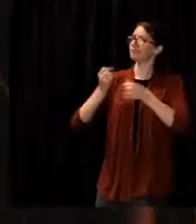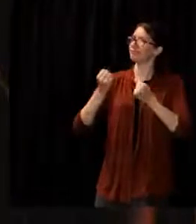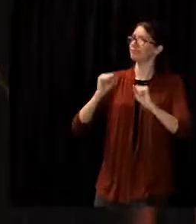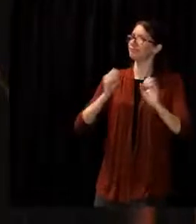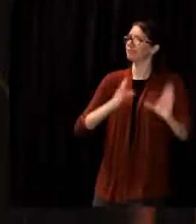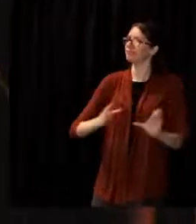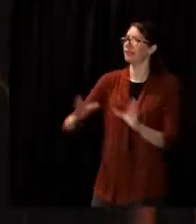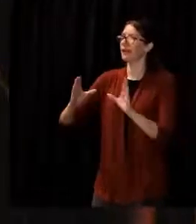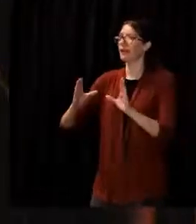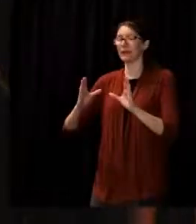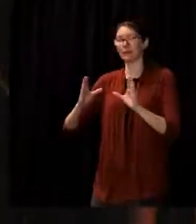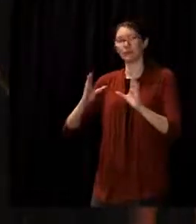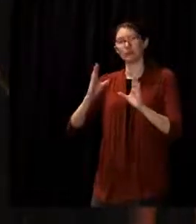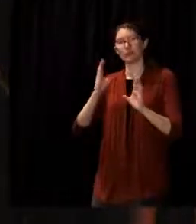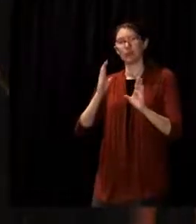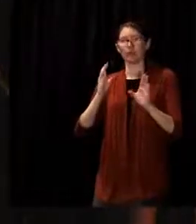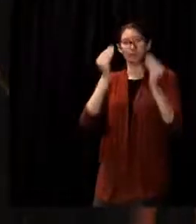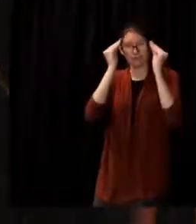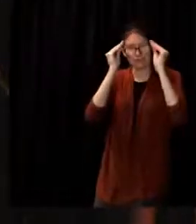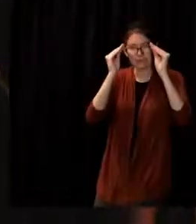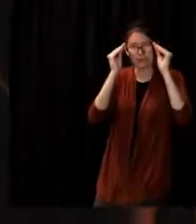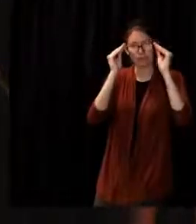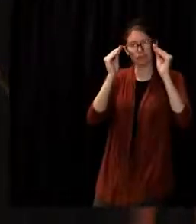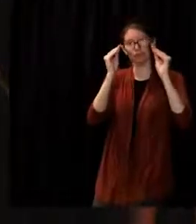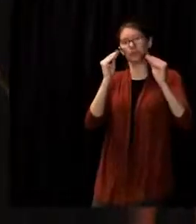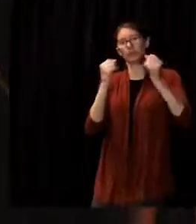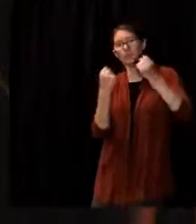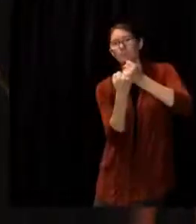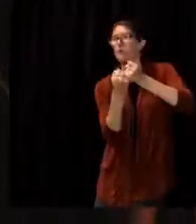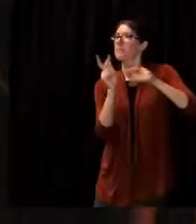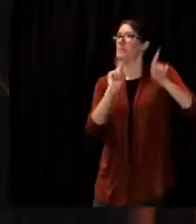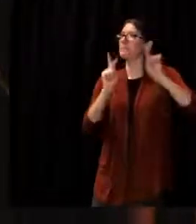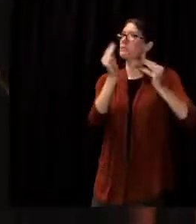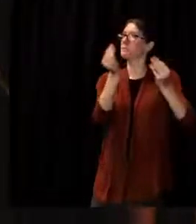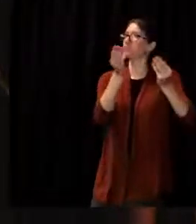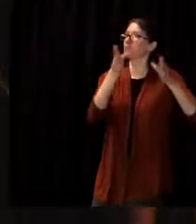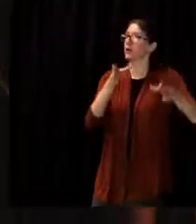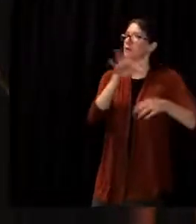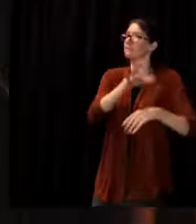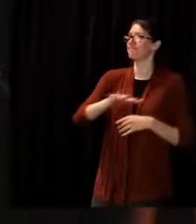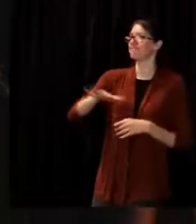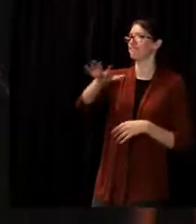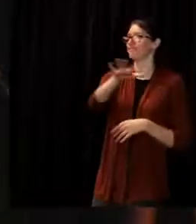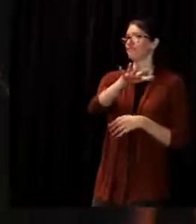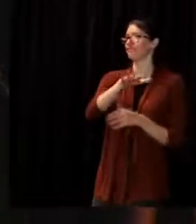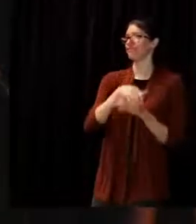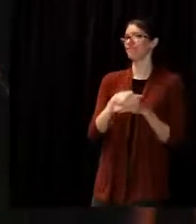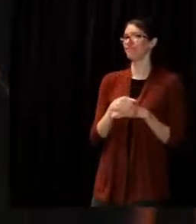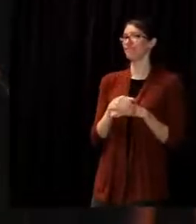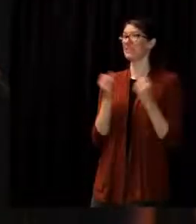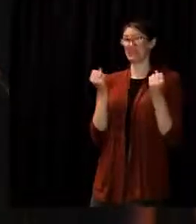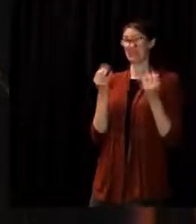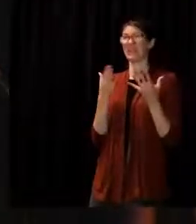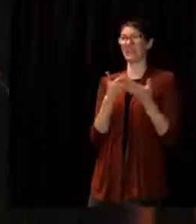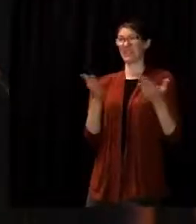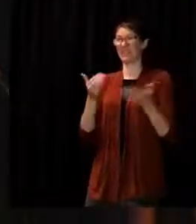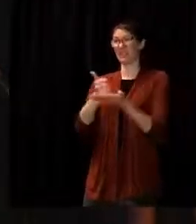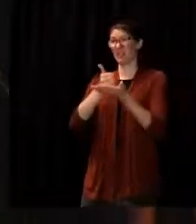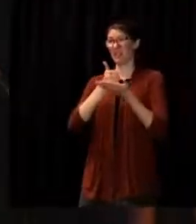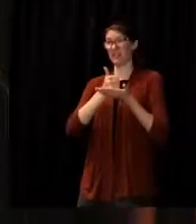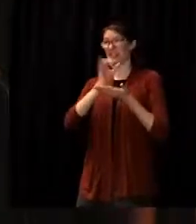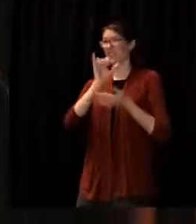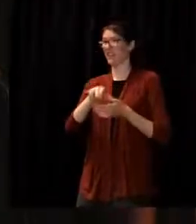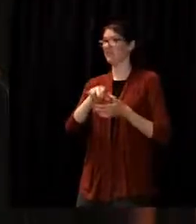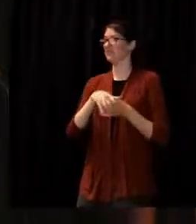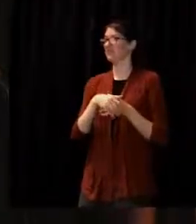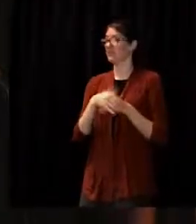and support those who do so. Now, we got a lot of tools that can help us in this, by the way. We've